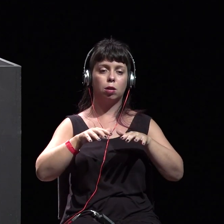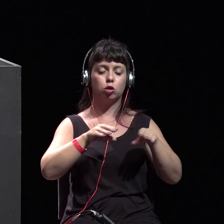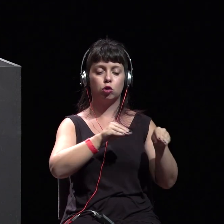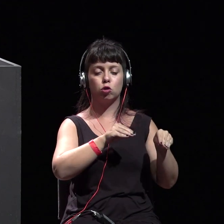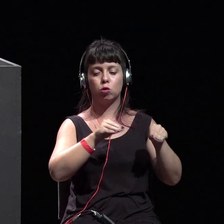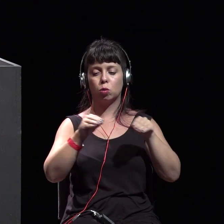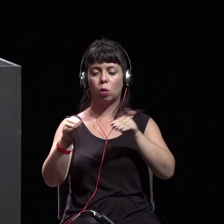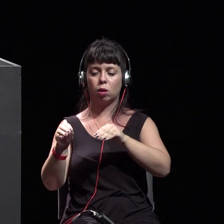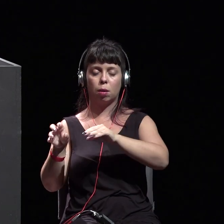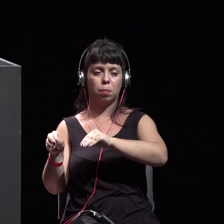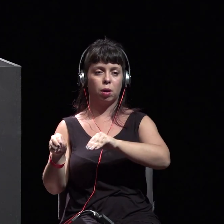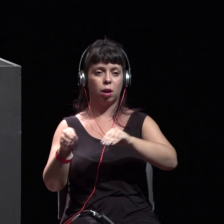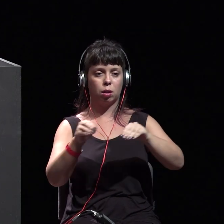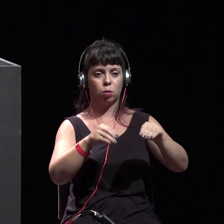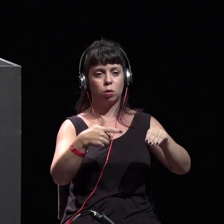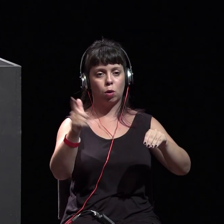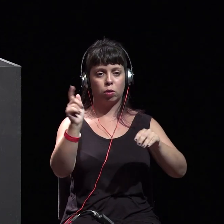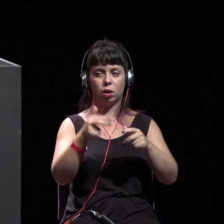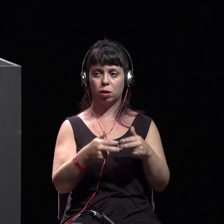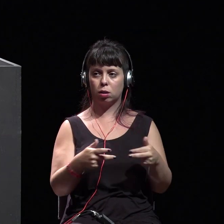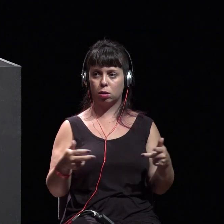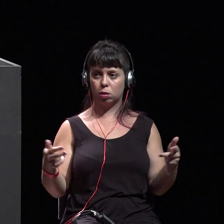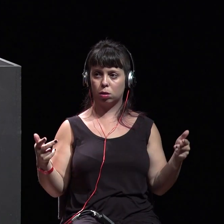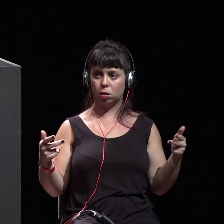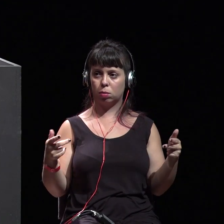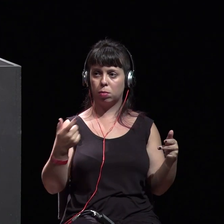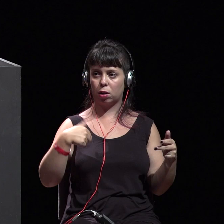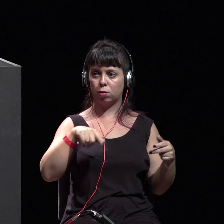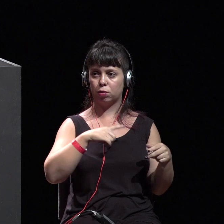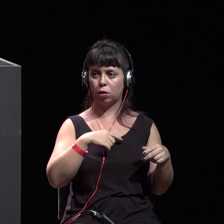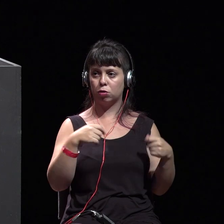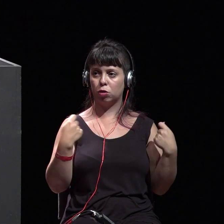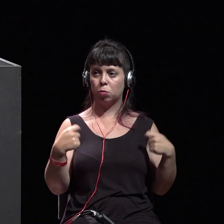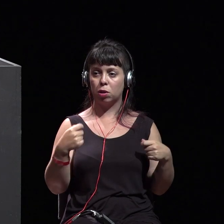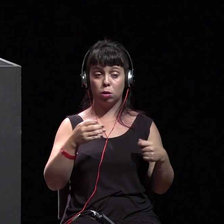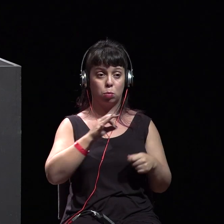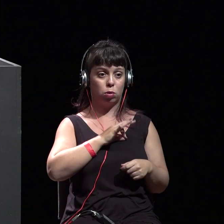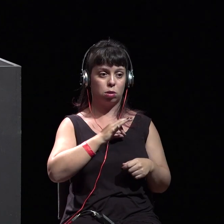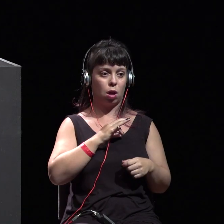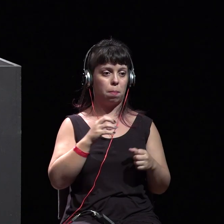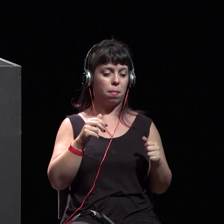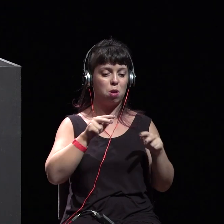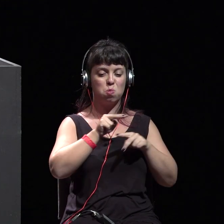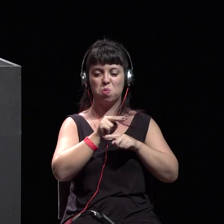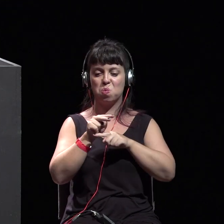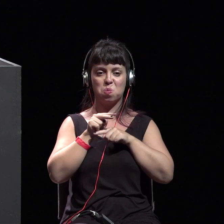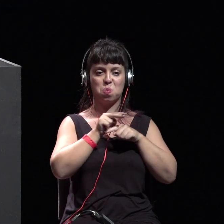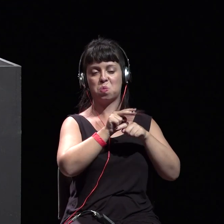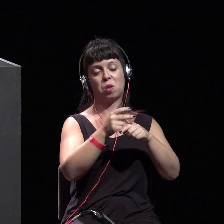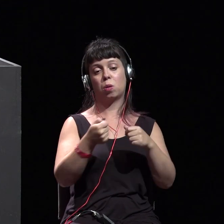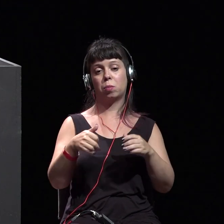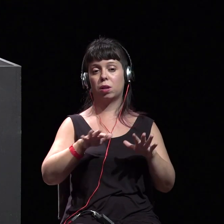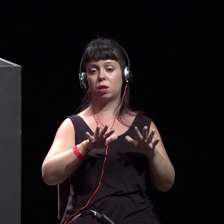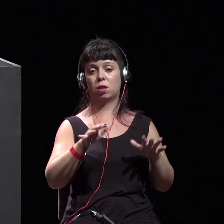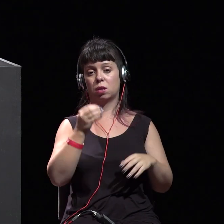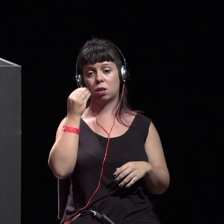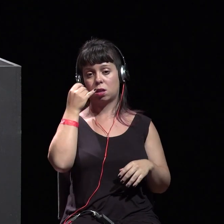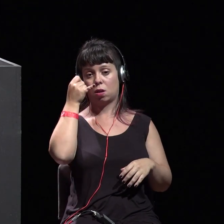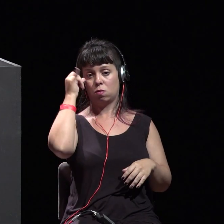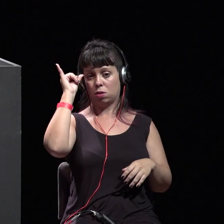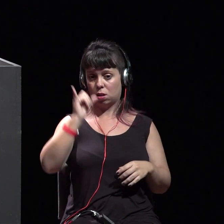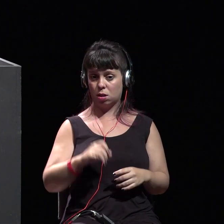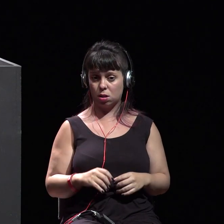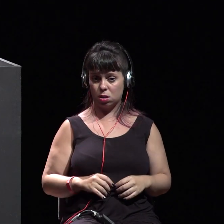no longer need policing and jails. This plan doesn't focus on one bad donor. Instead, it recognizes that bad money is